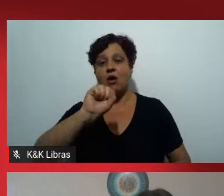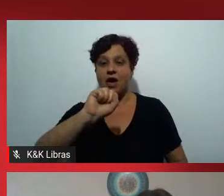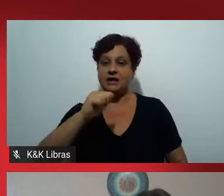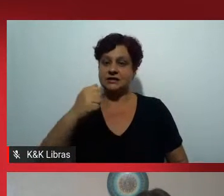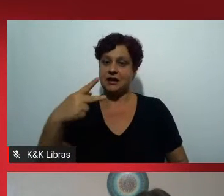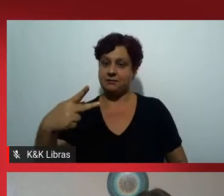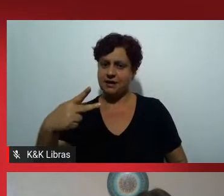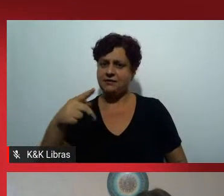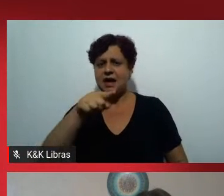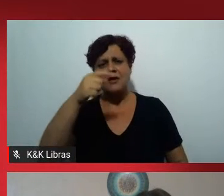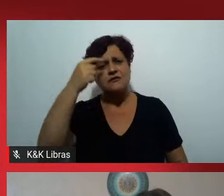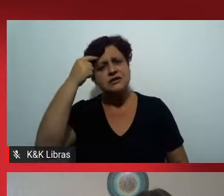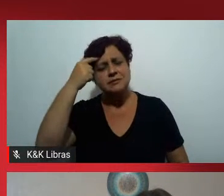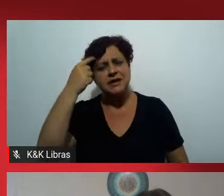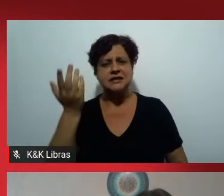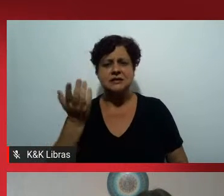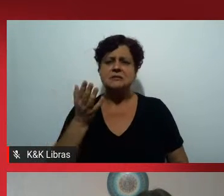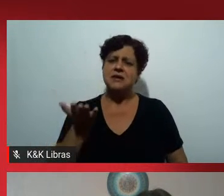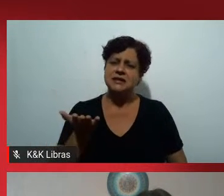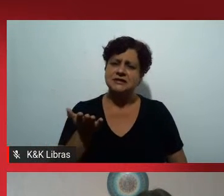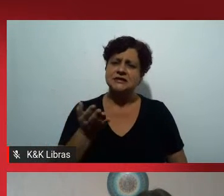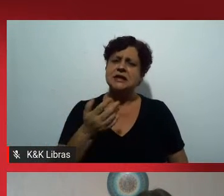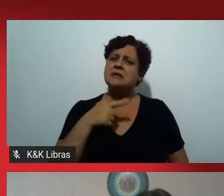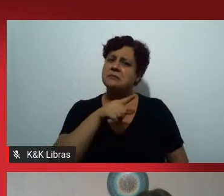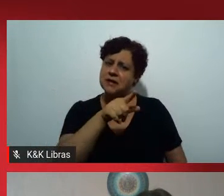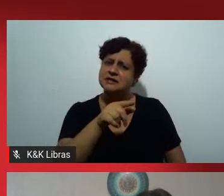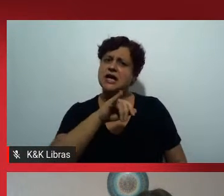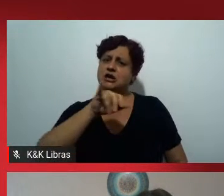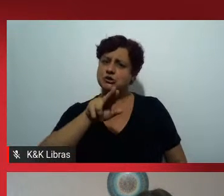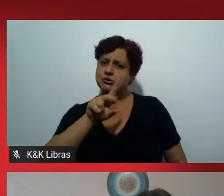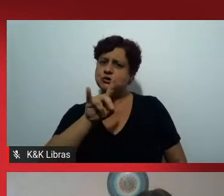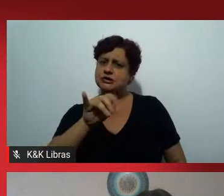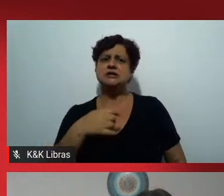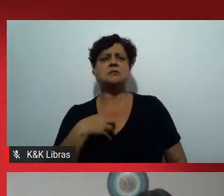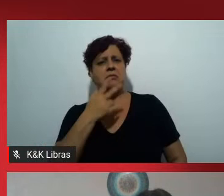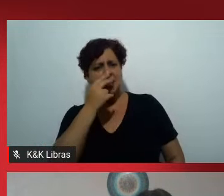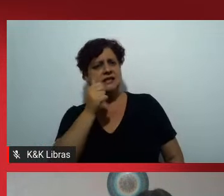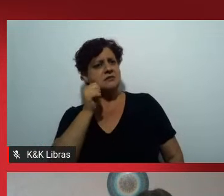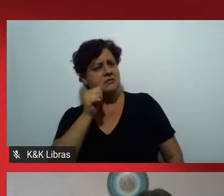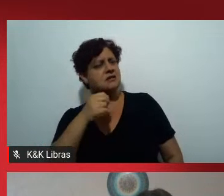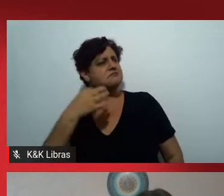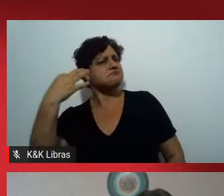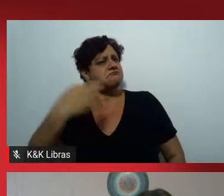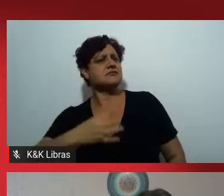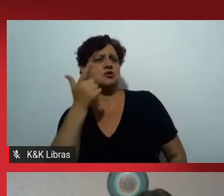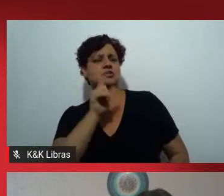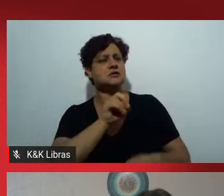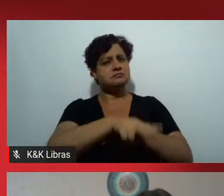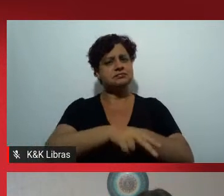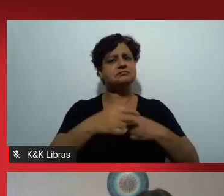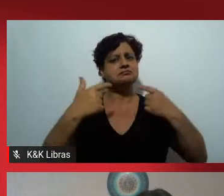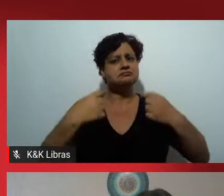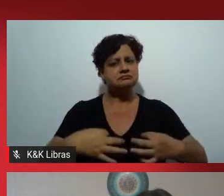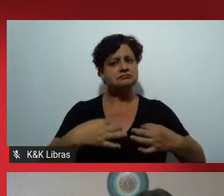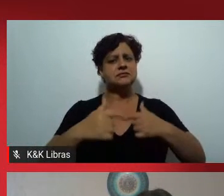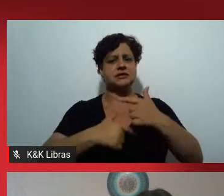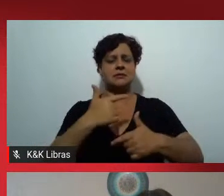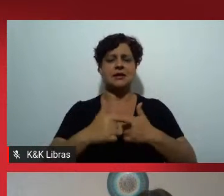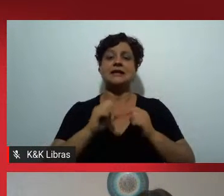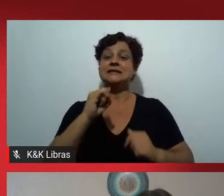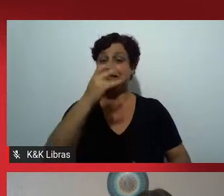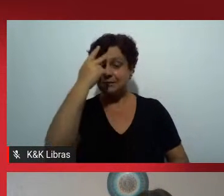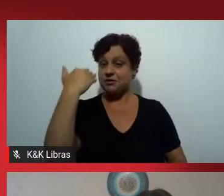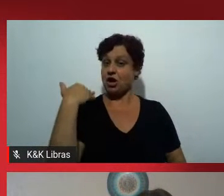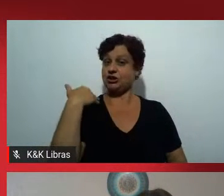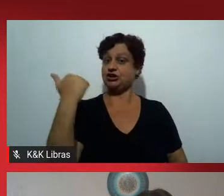great for this job, and suddenly I get a call. Well, if you are part of a group where you haven't had access to those networks, and we see that